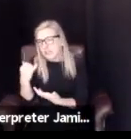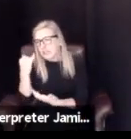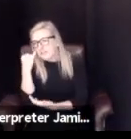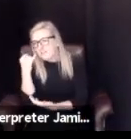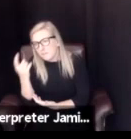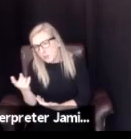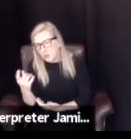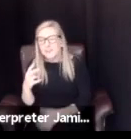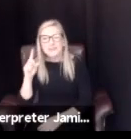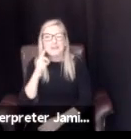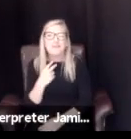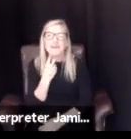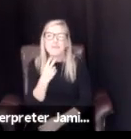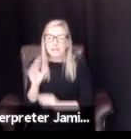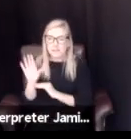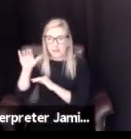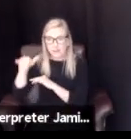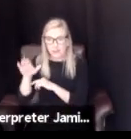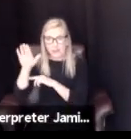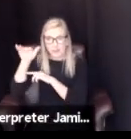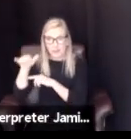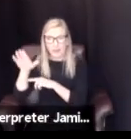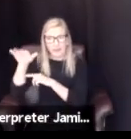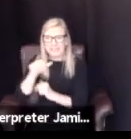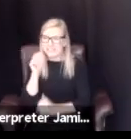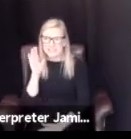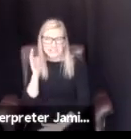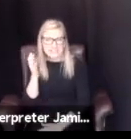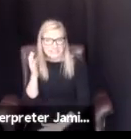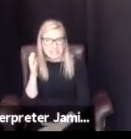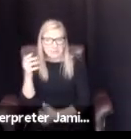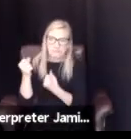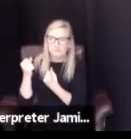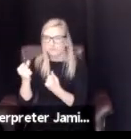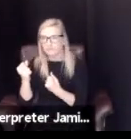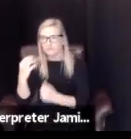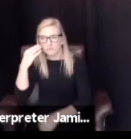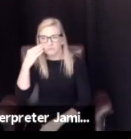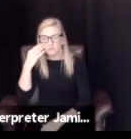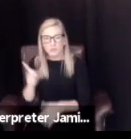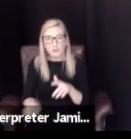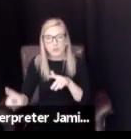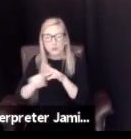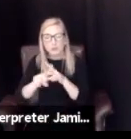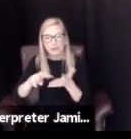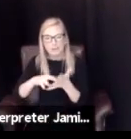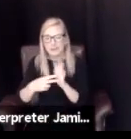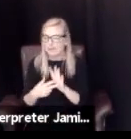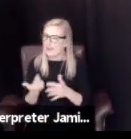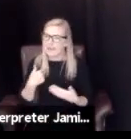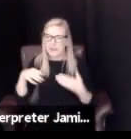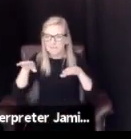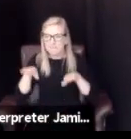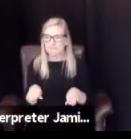my voice is, there's uncertainty there. So showing up means I'm flat-footed,